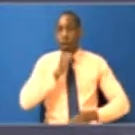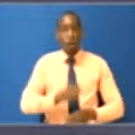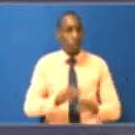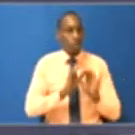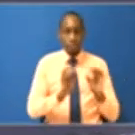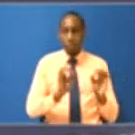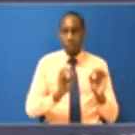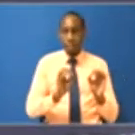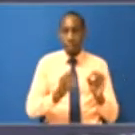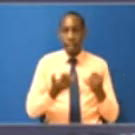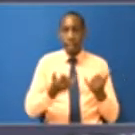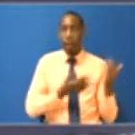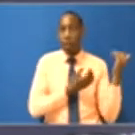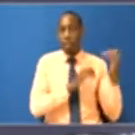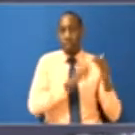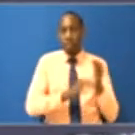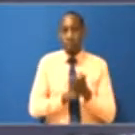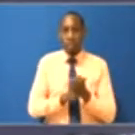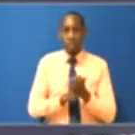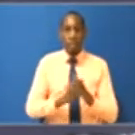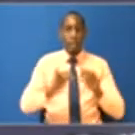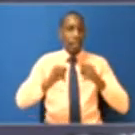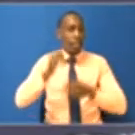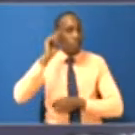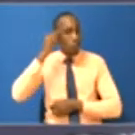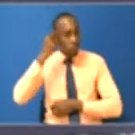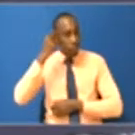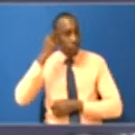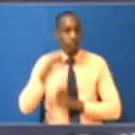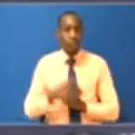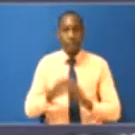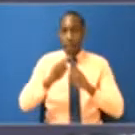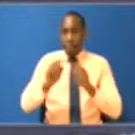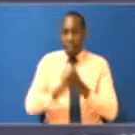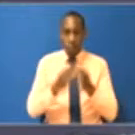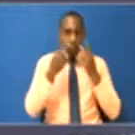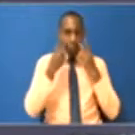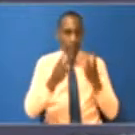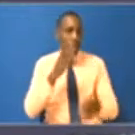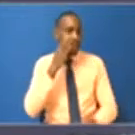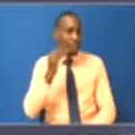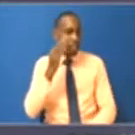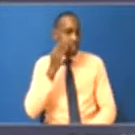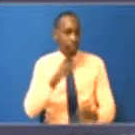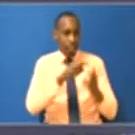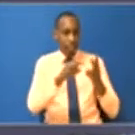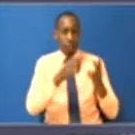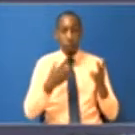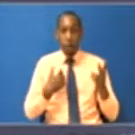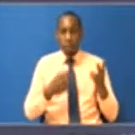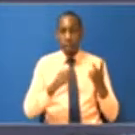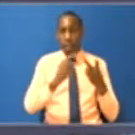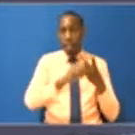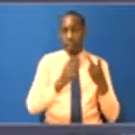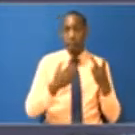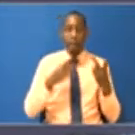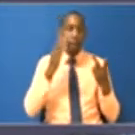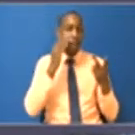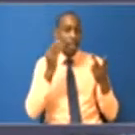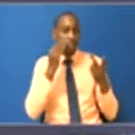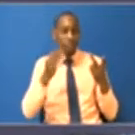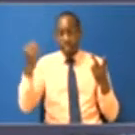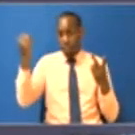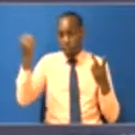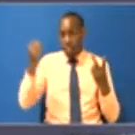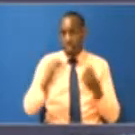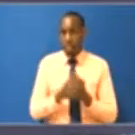old so you expect modern thinking which is a good thing but if you look at the experience that they have one has an experience in